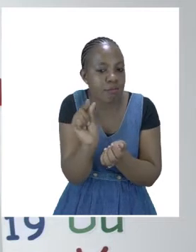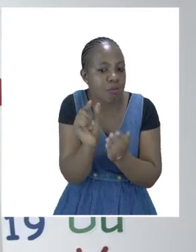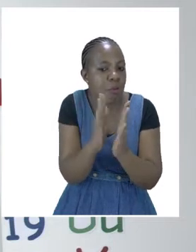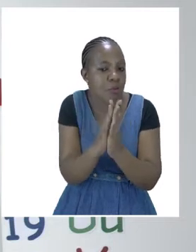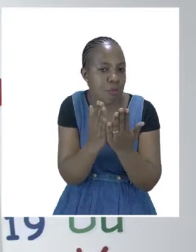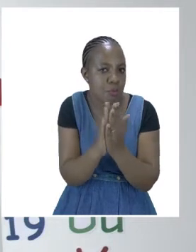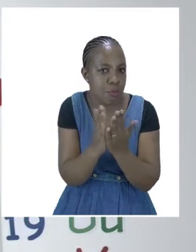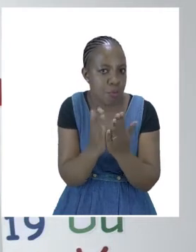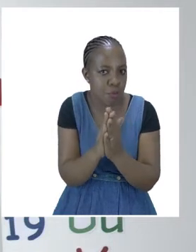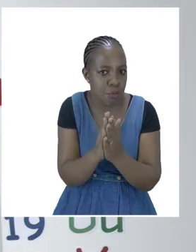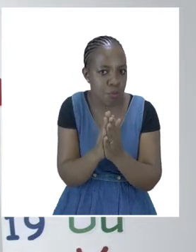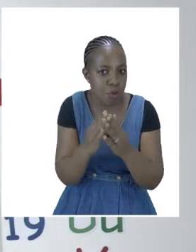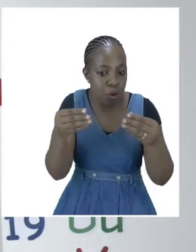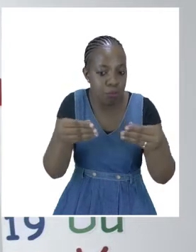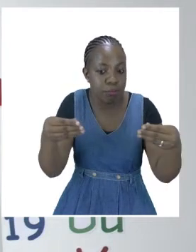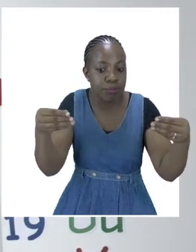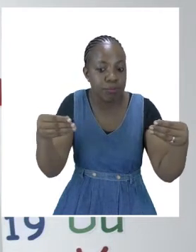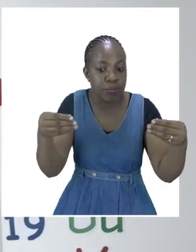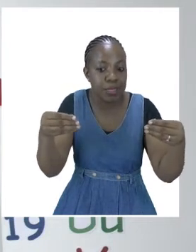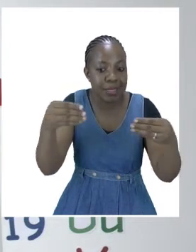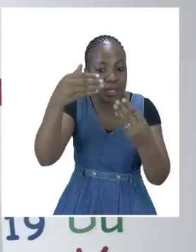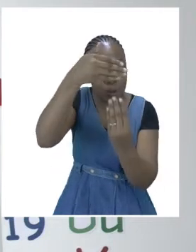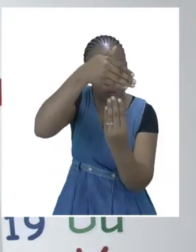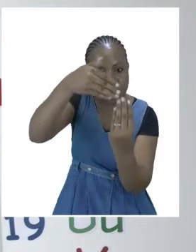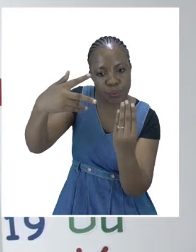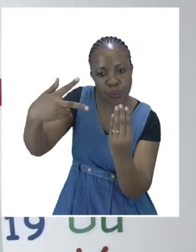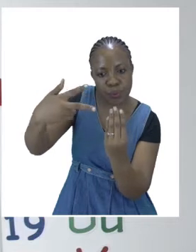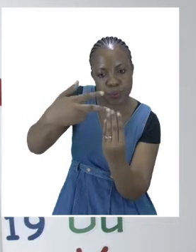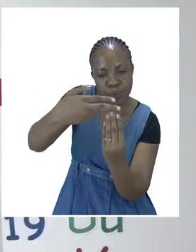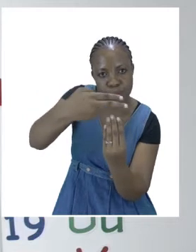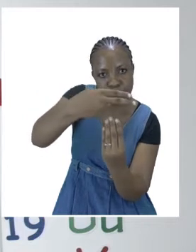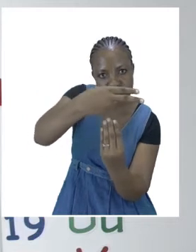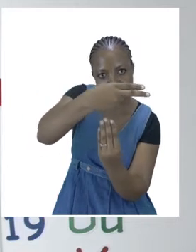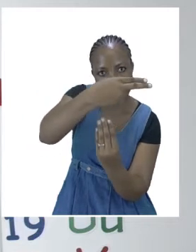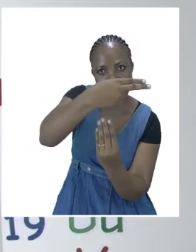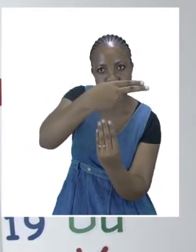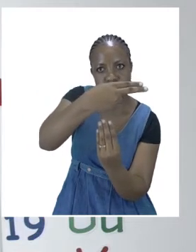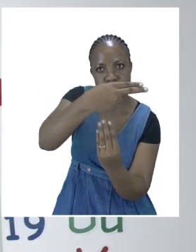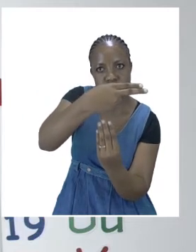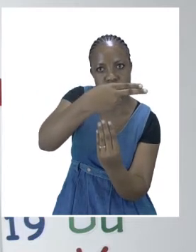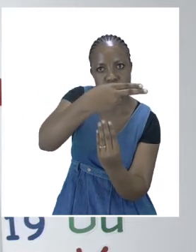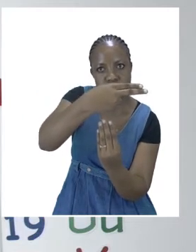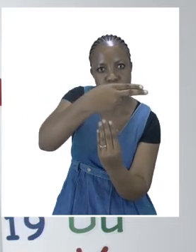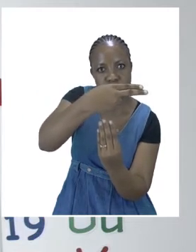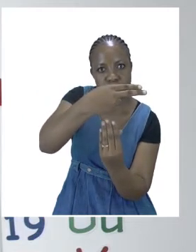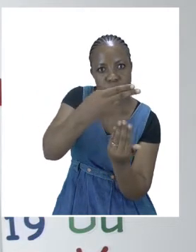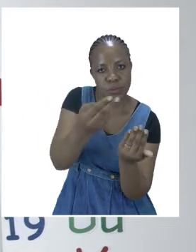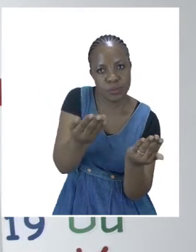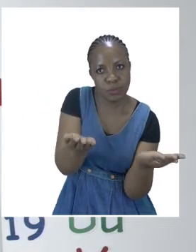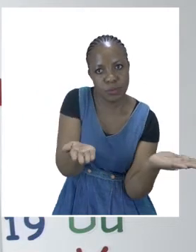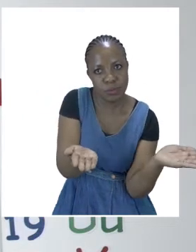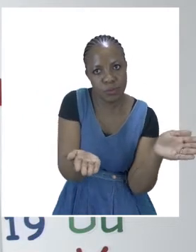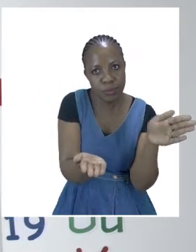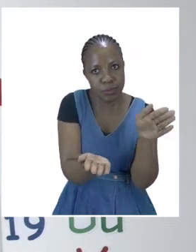booklet. Please cut the top of the lesson booklet with a pair of scissors and fold